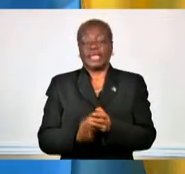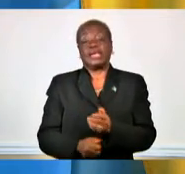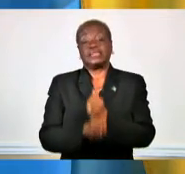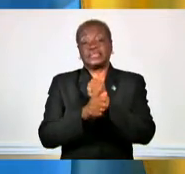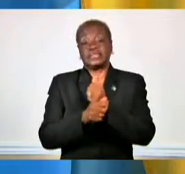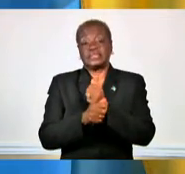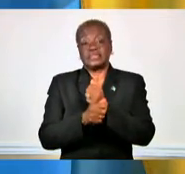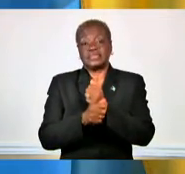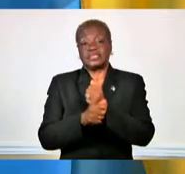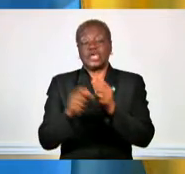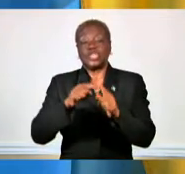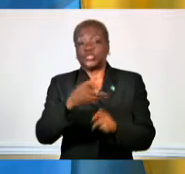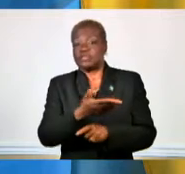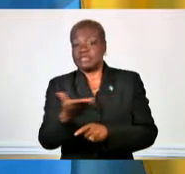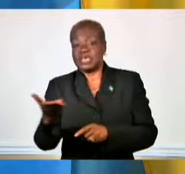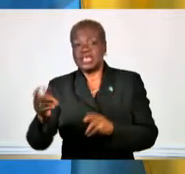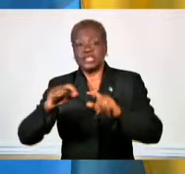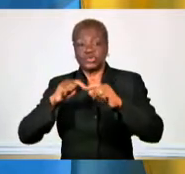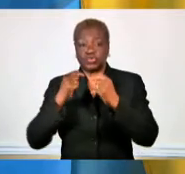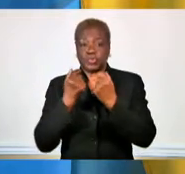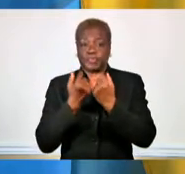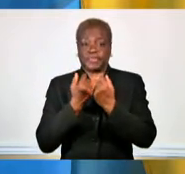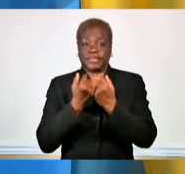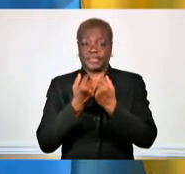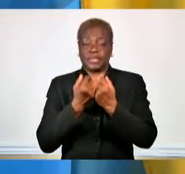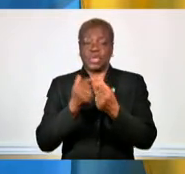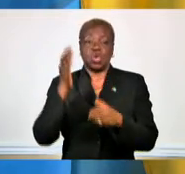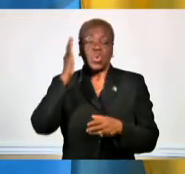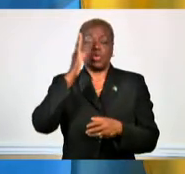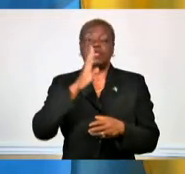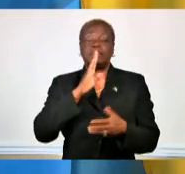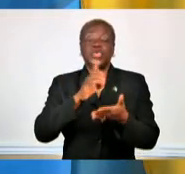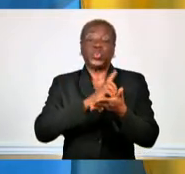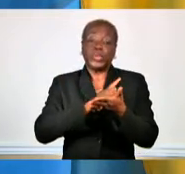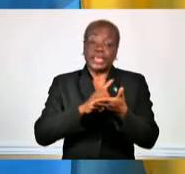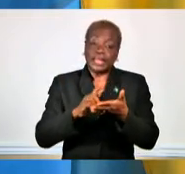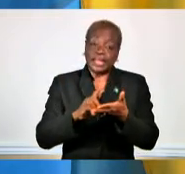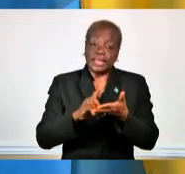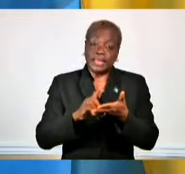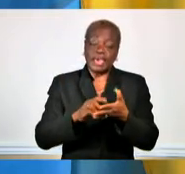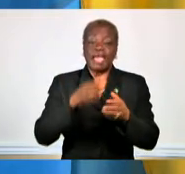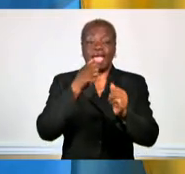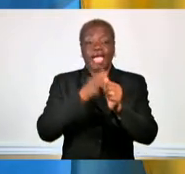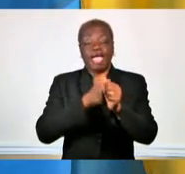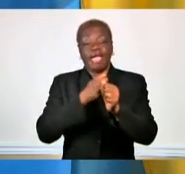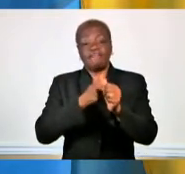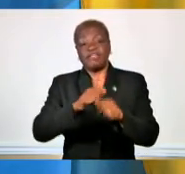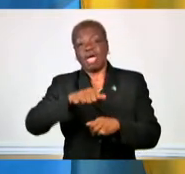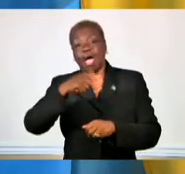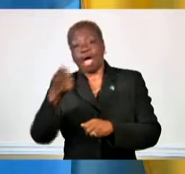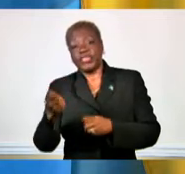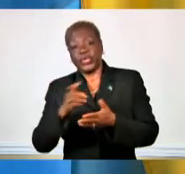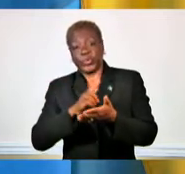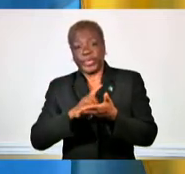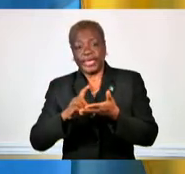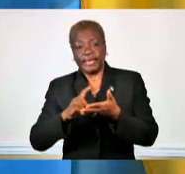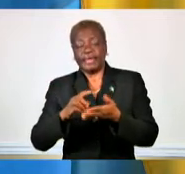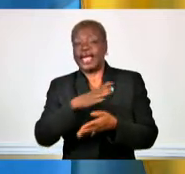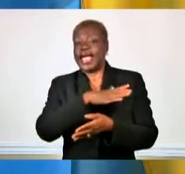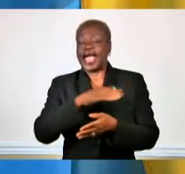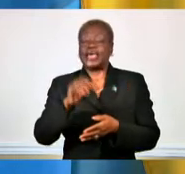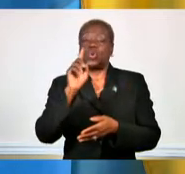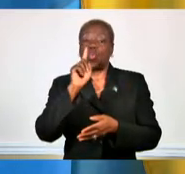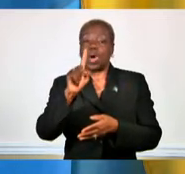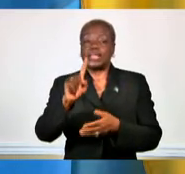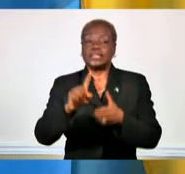Assistance to these groups will be weekly, every other week, and